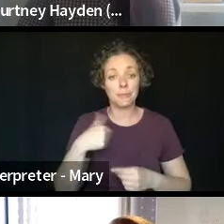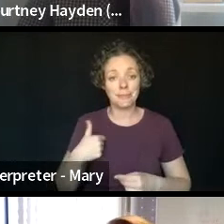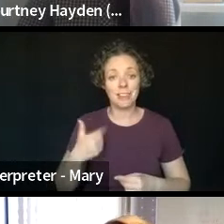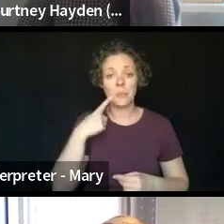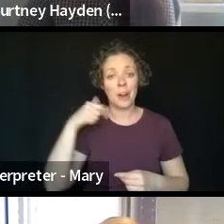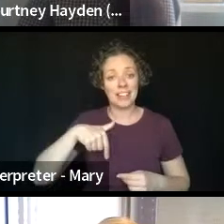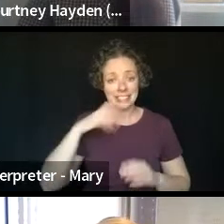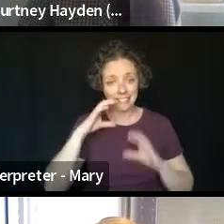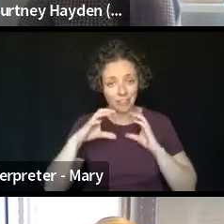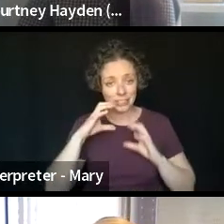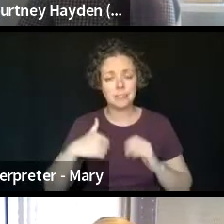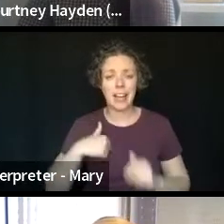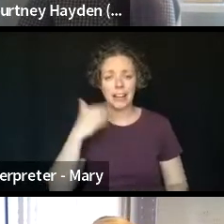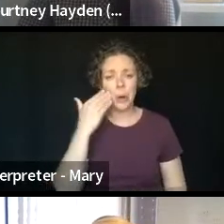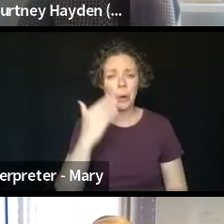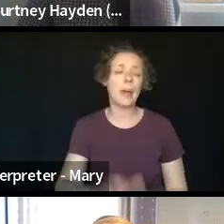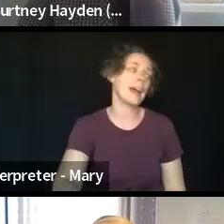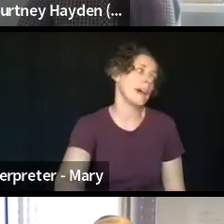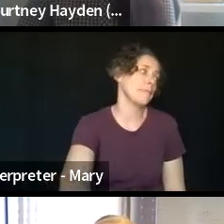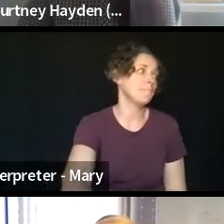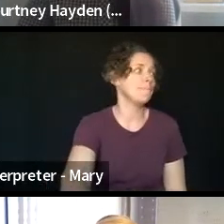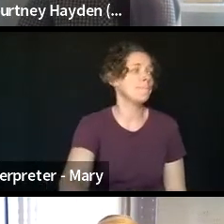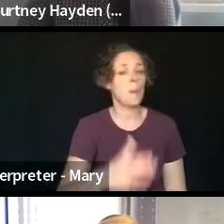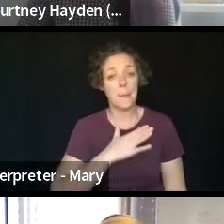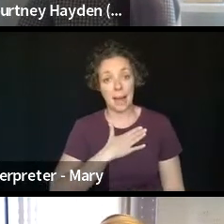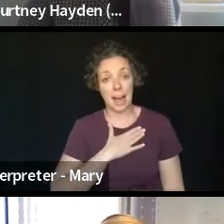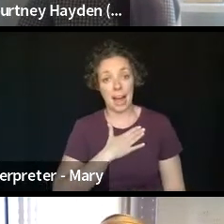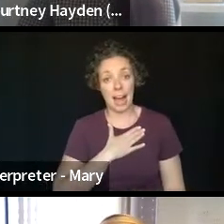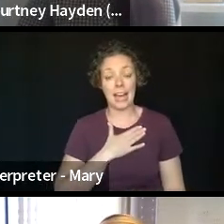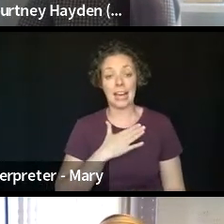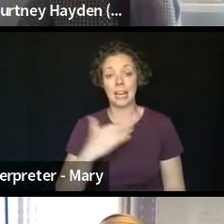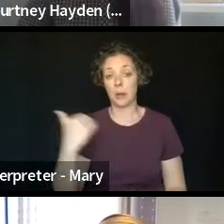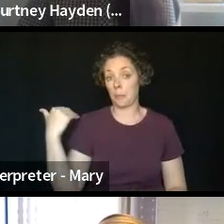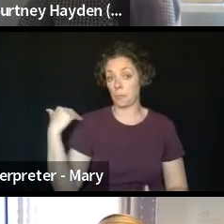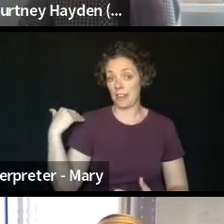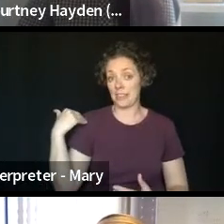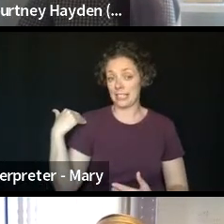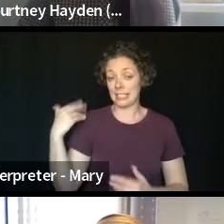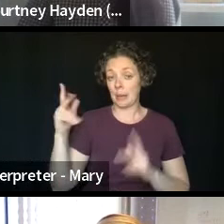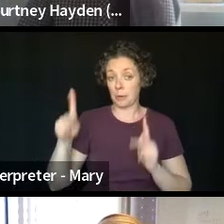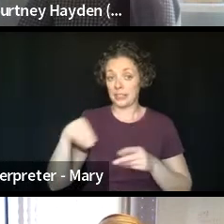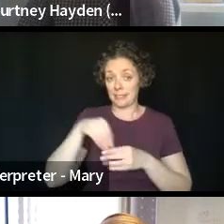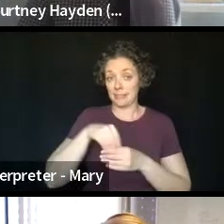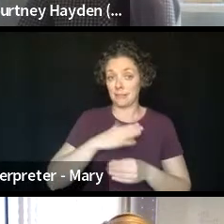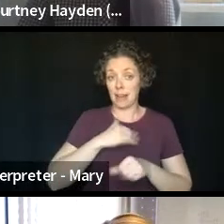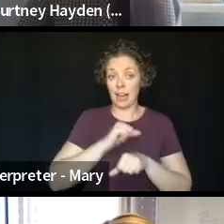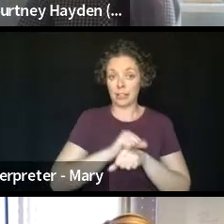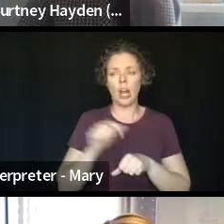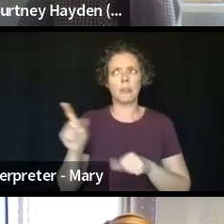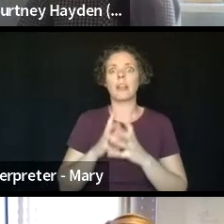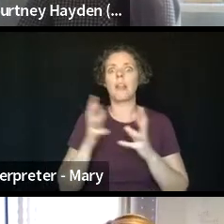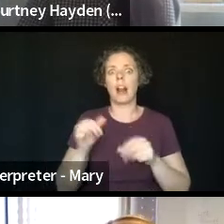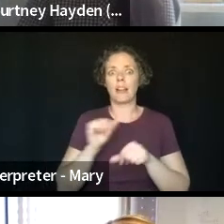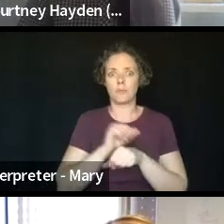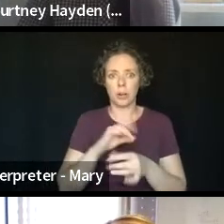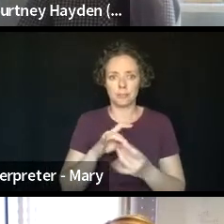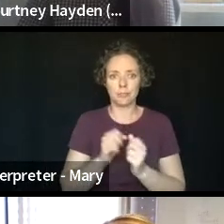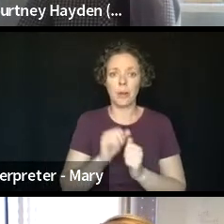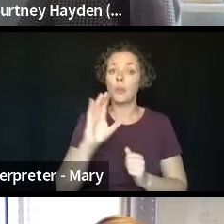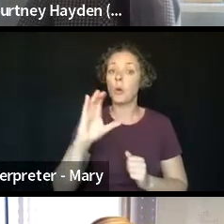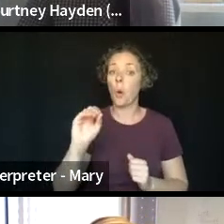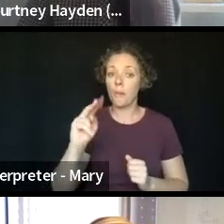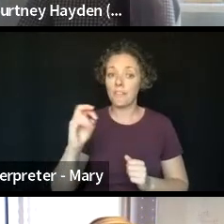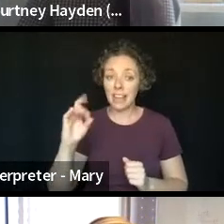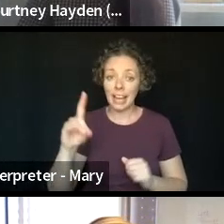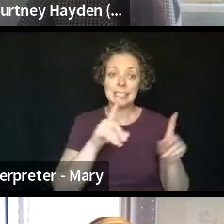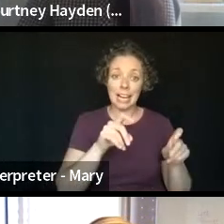know that my predecessor did a lot of work around COVID and testing and treatment. So